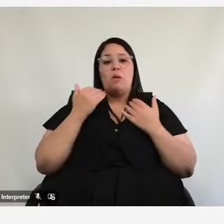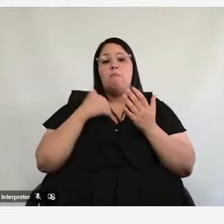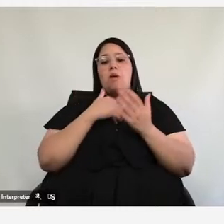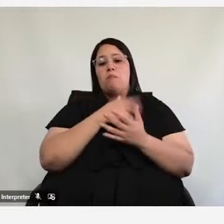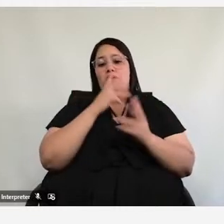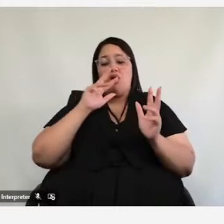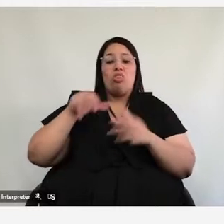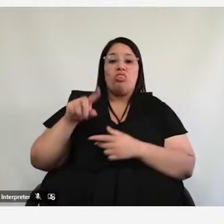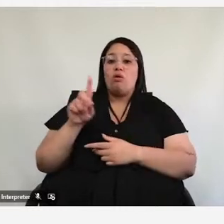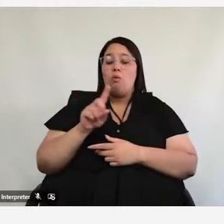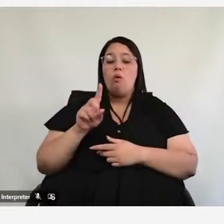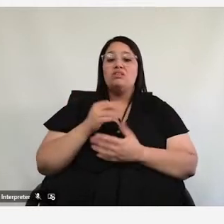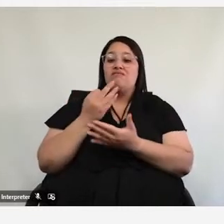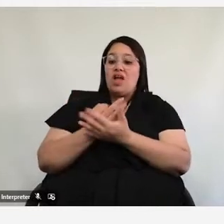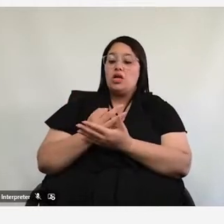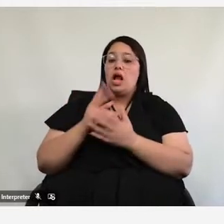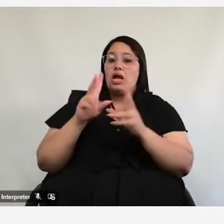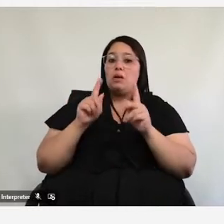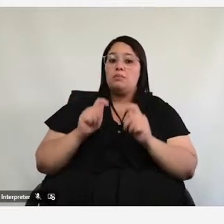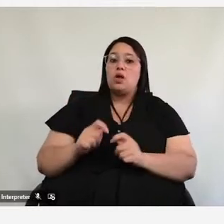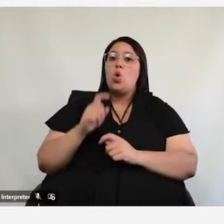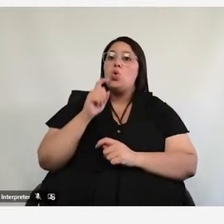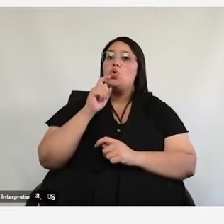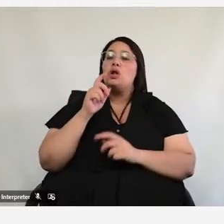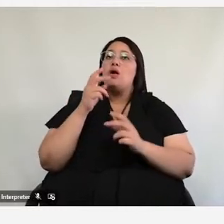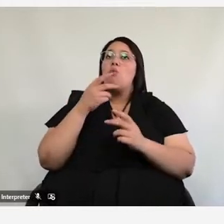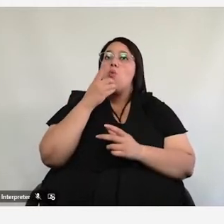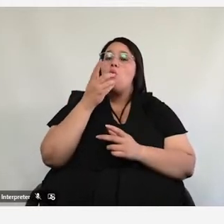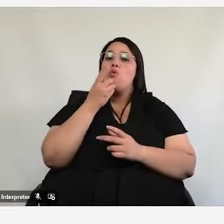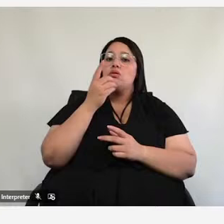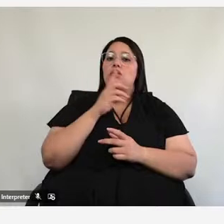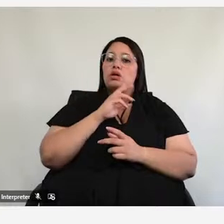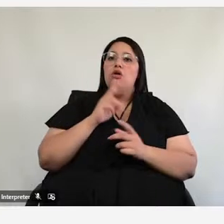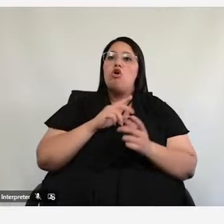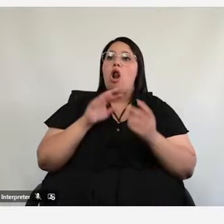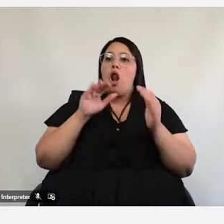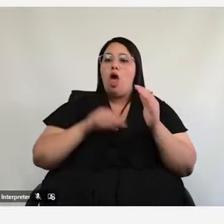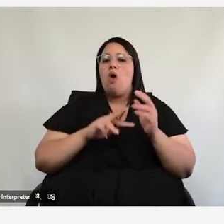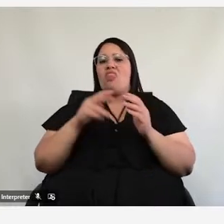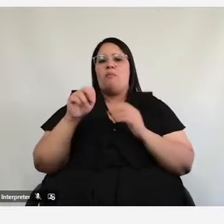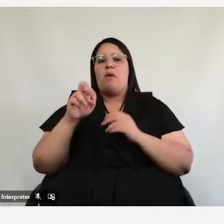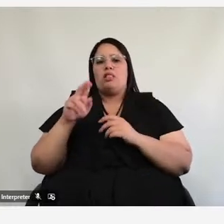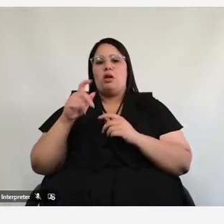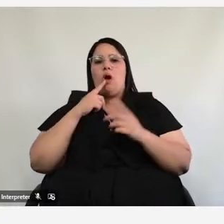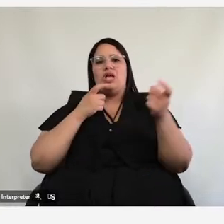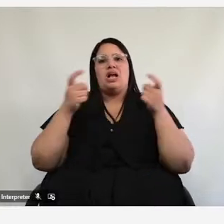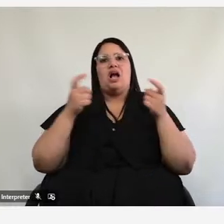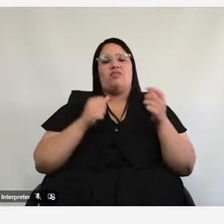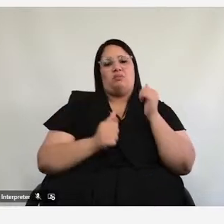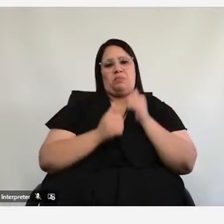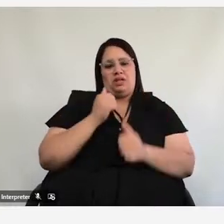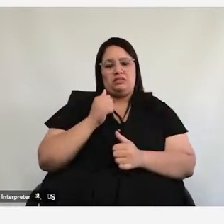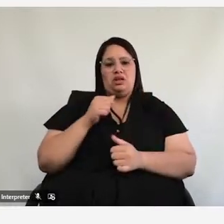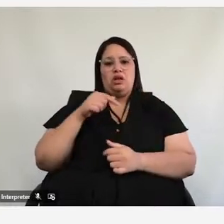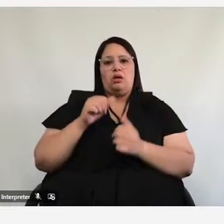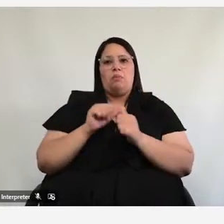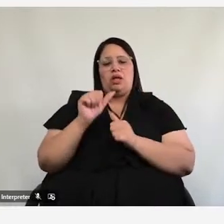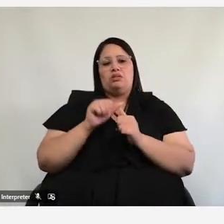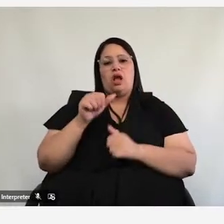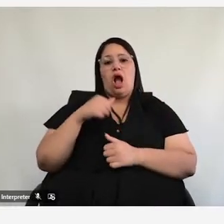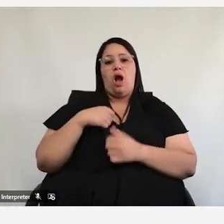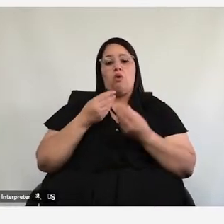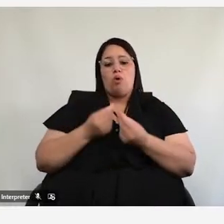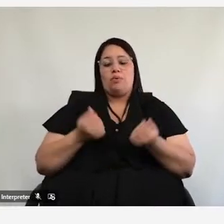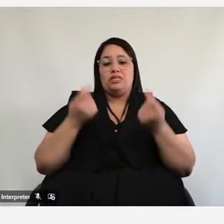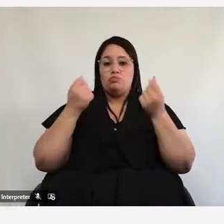fact that Cape Town's utility increases are the lowest than other metros because we govern better. Our property